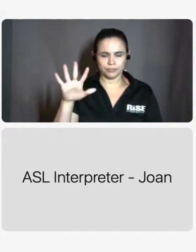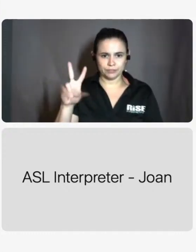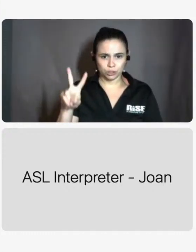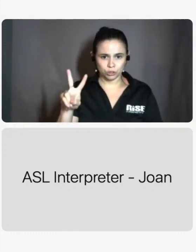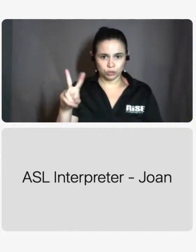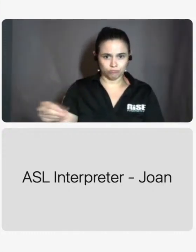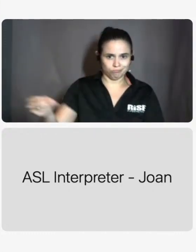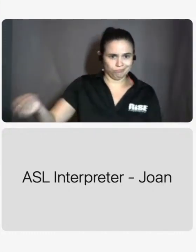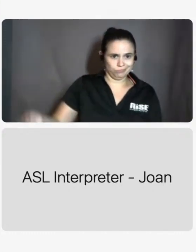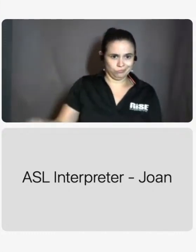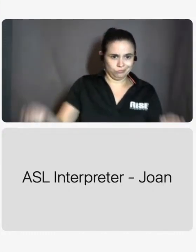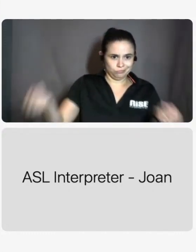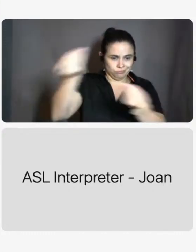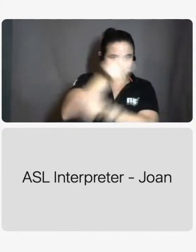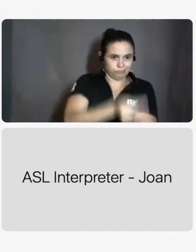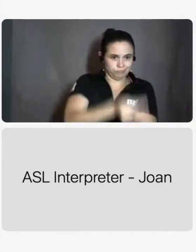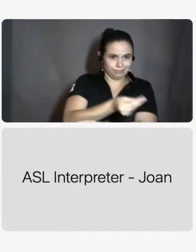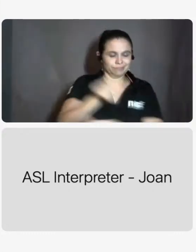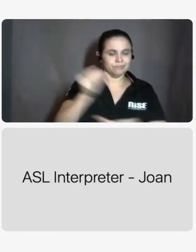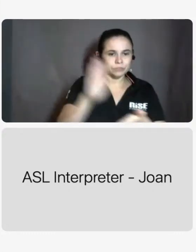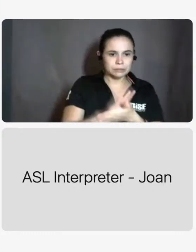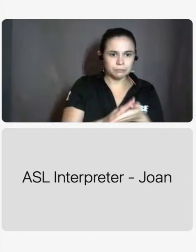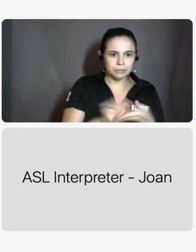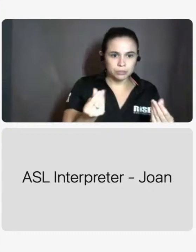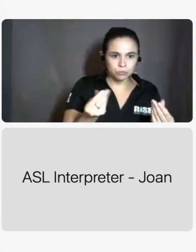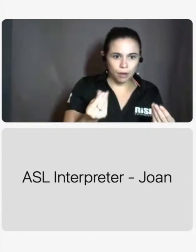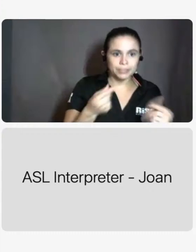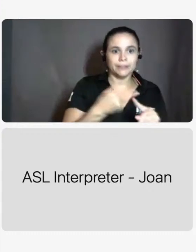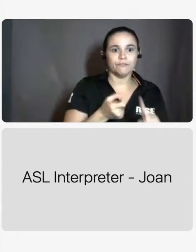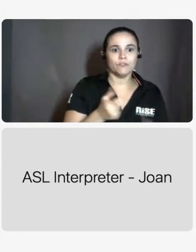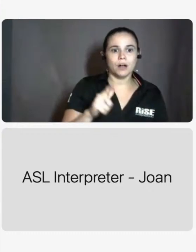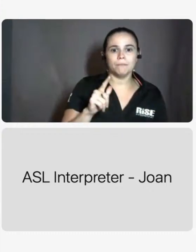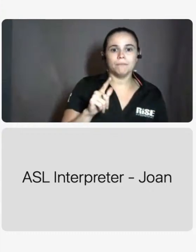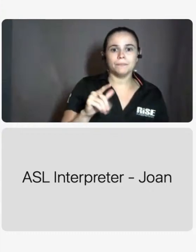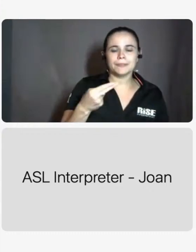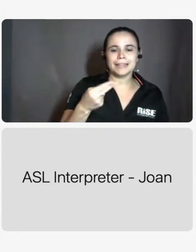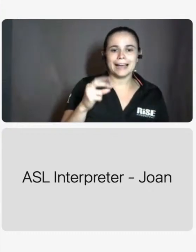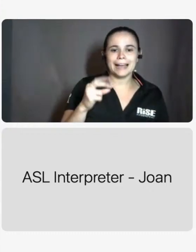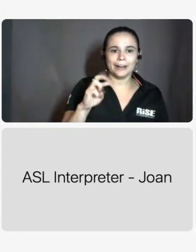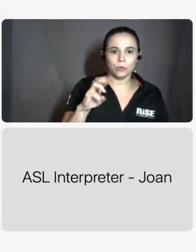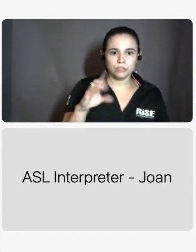and declaring property exempt from the Surplus Land Act. So move.